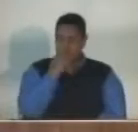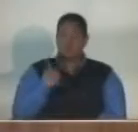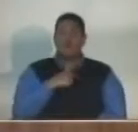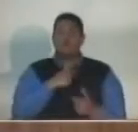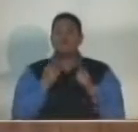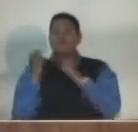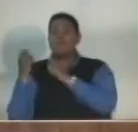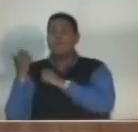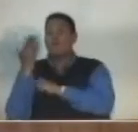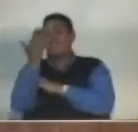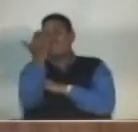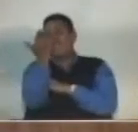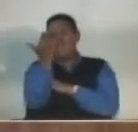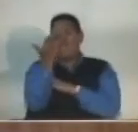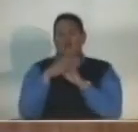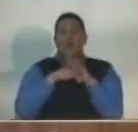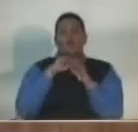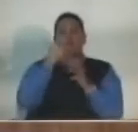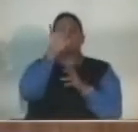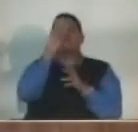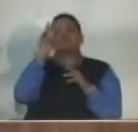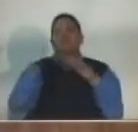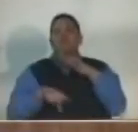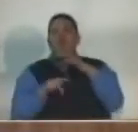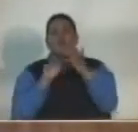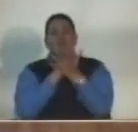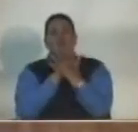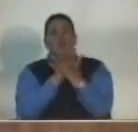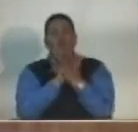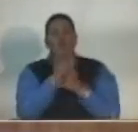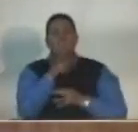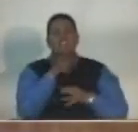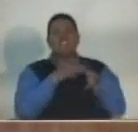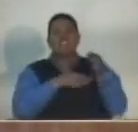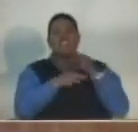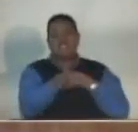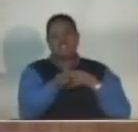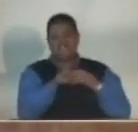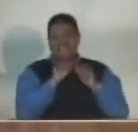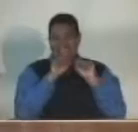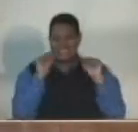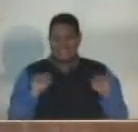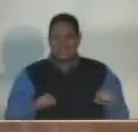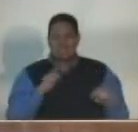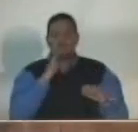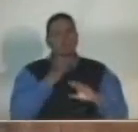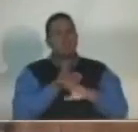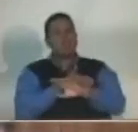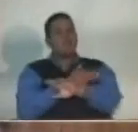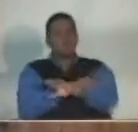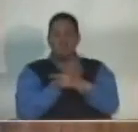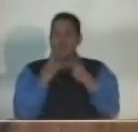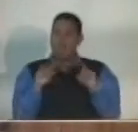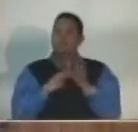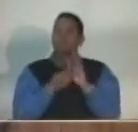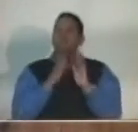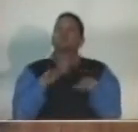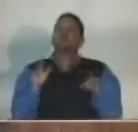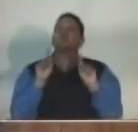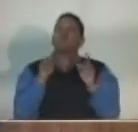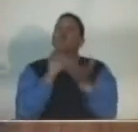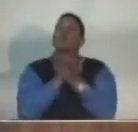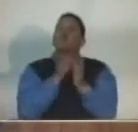removed 15 of the 56 primary schools off the shift system, resulting in improved conditions.